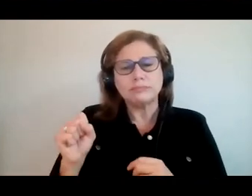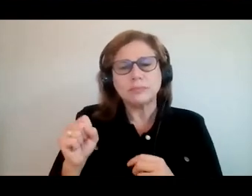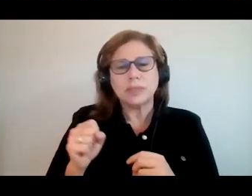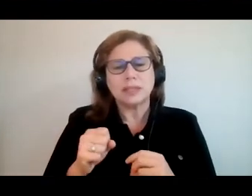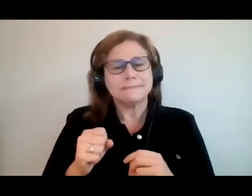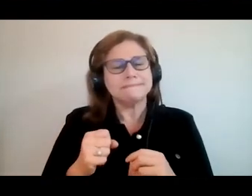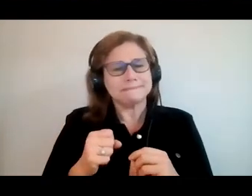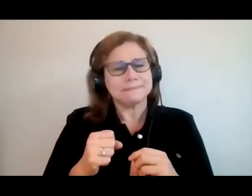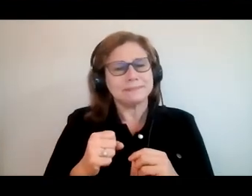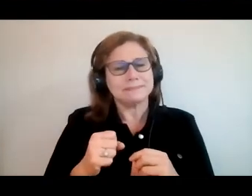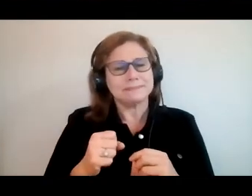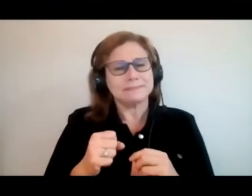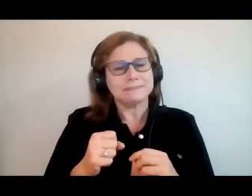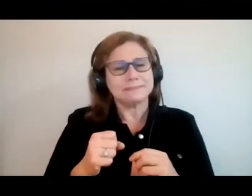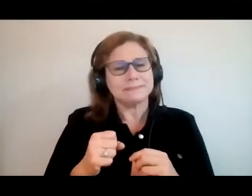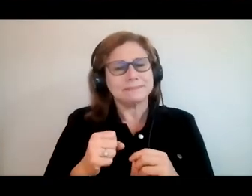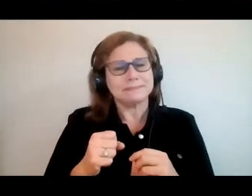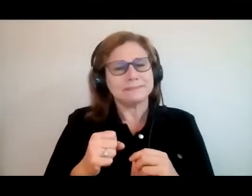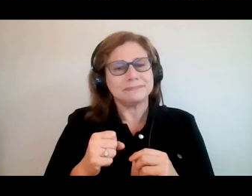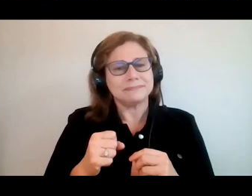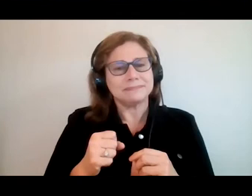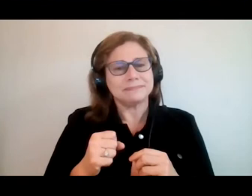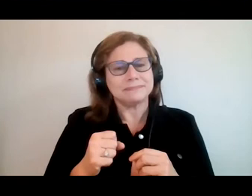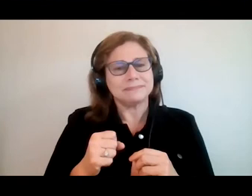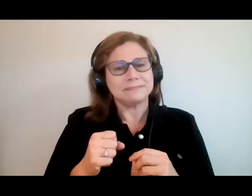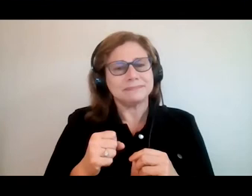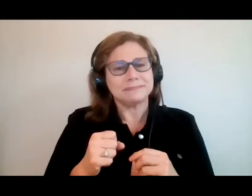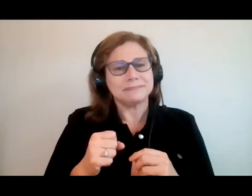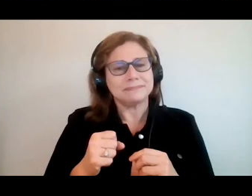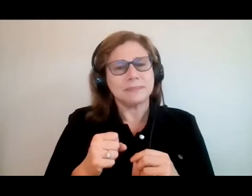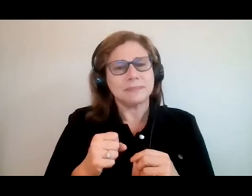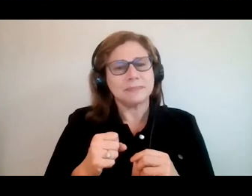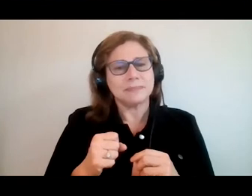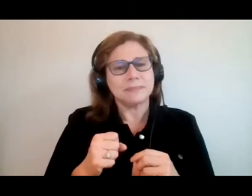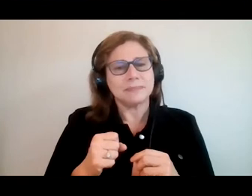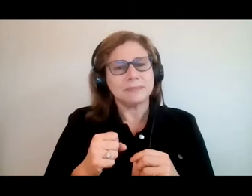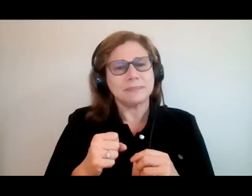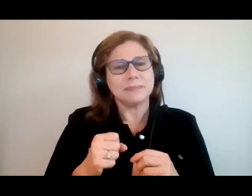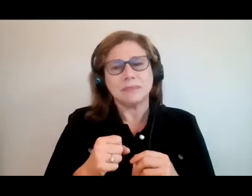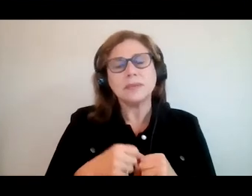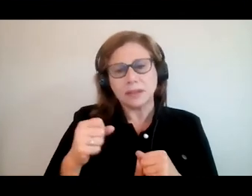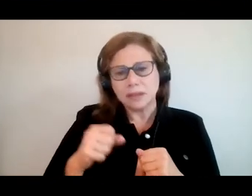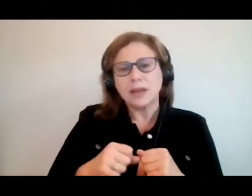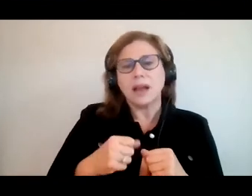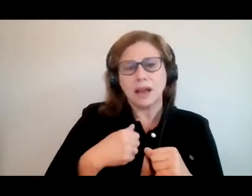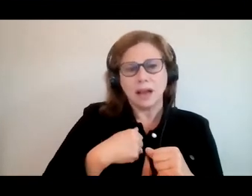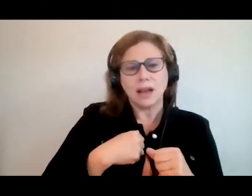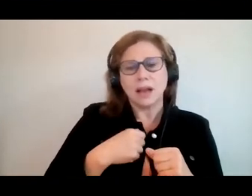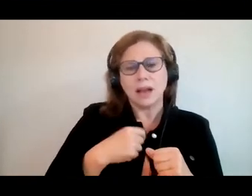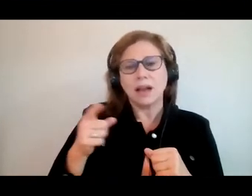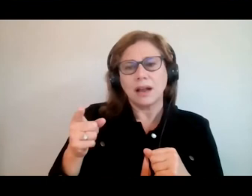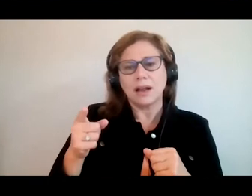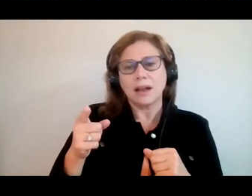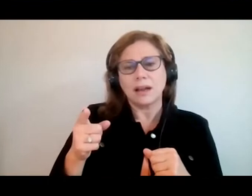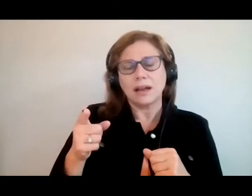never lost on me that Billy Jr. has always identified himself as the keeper of his father's legacy and the protector of